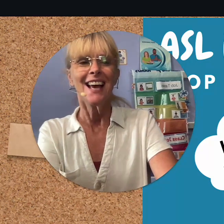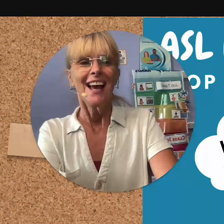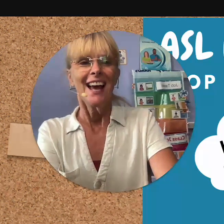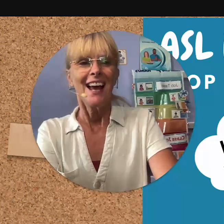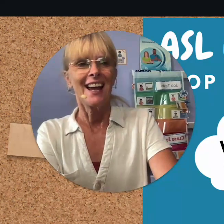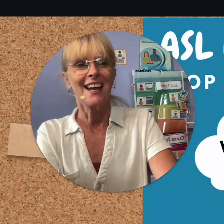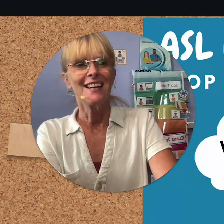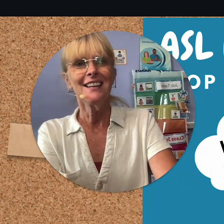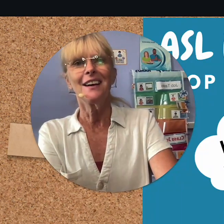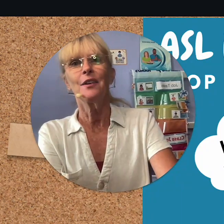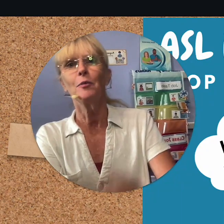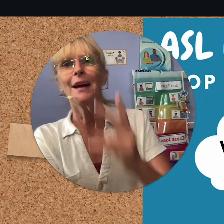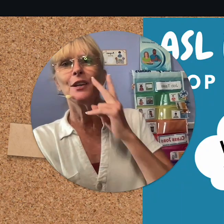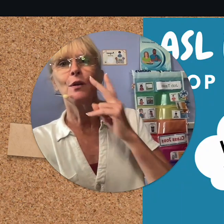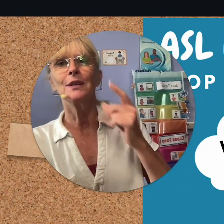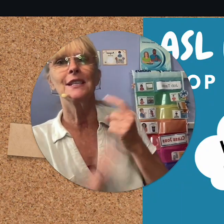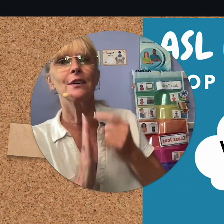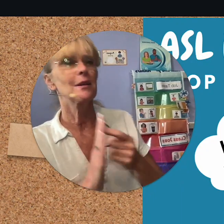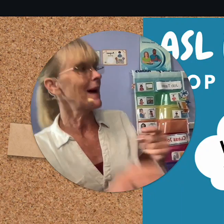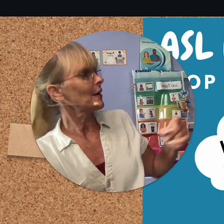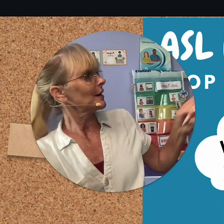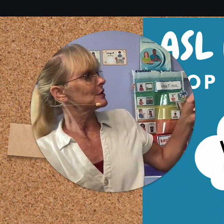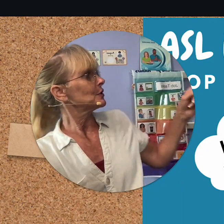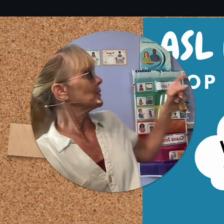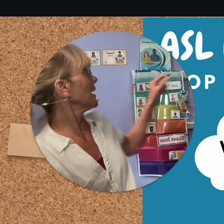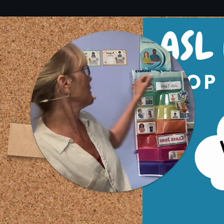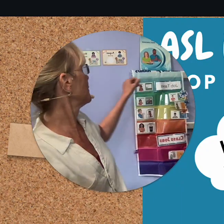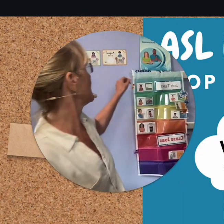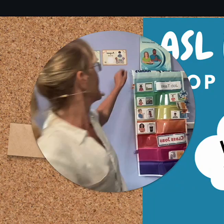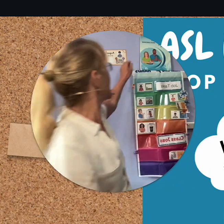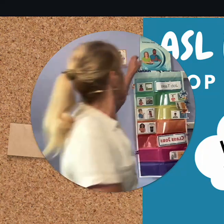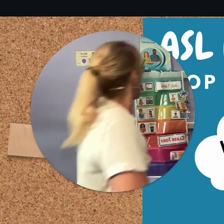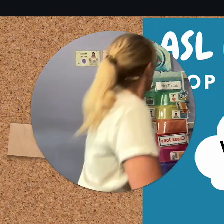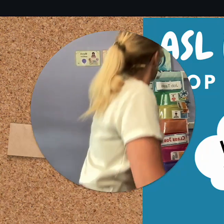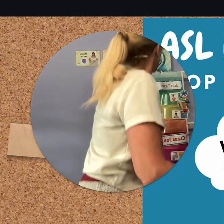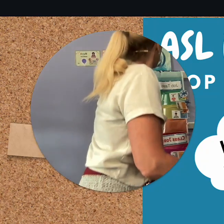this. And you might notice here in the background too, we have,